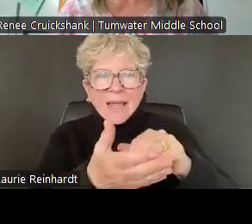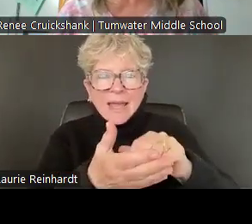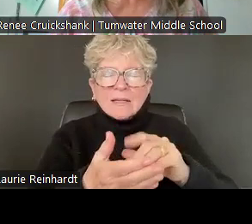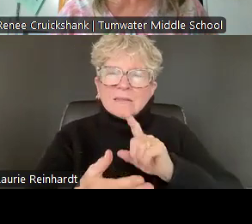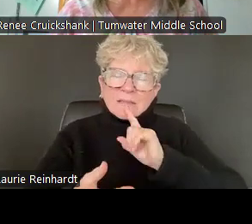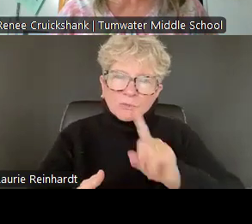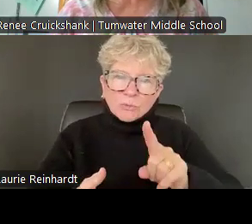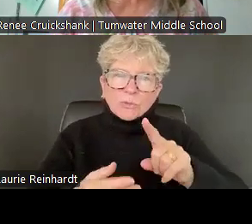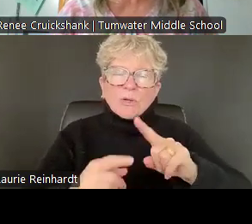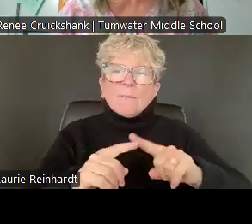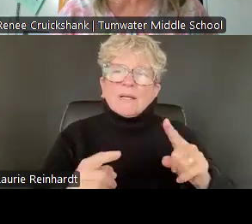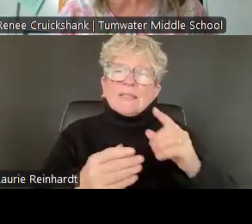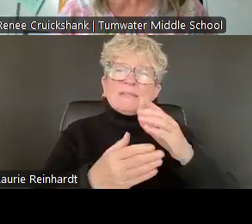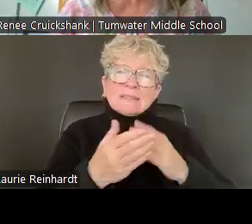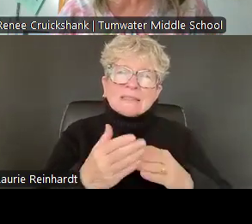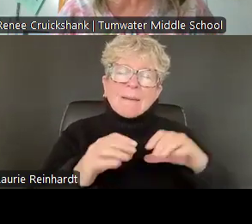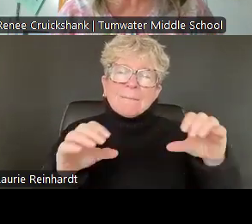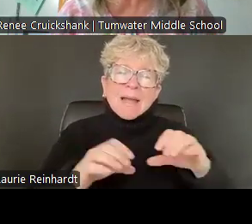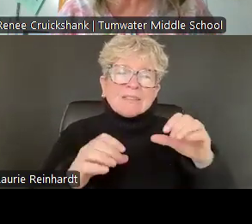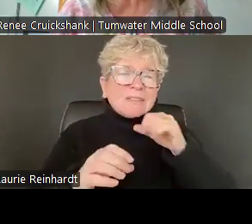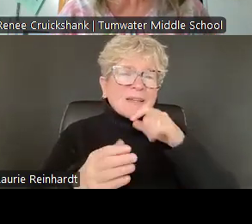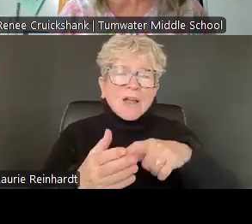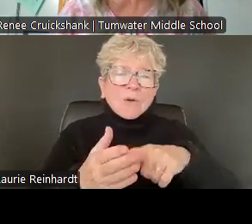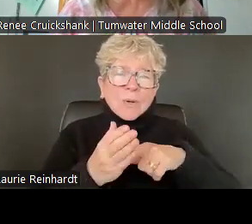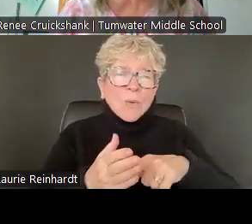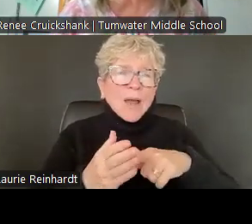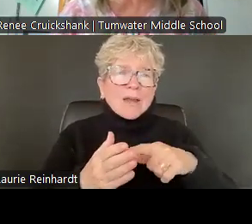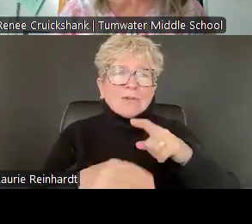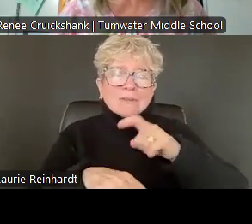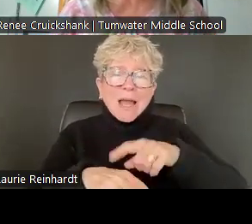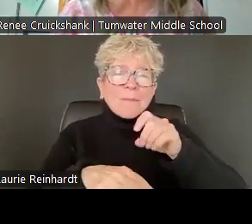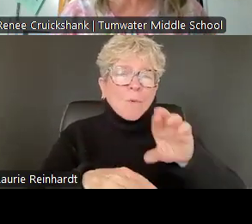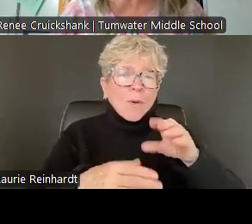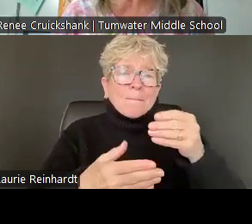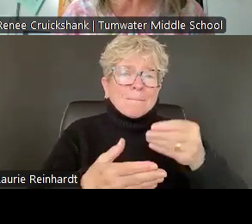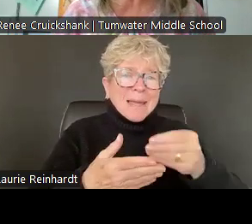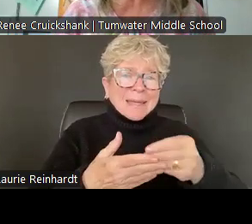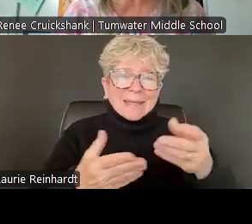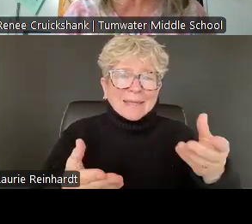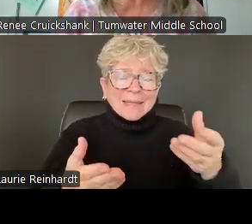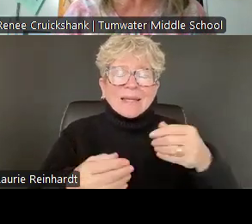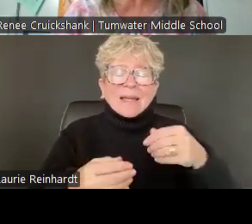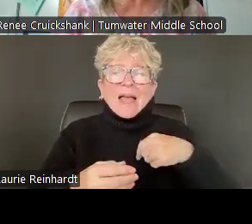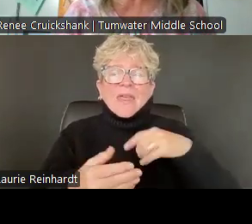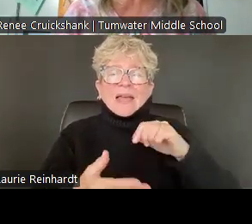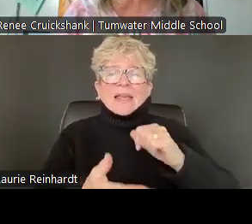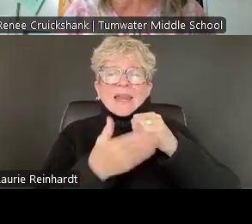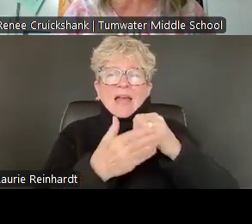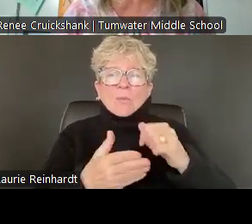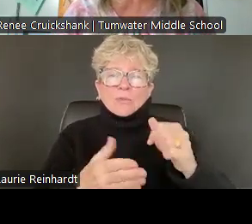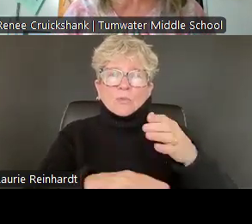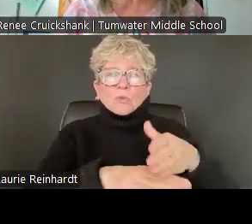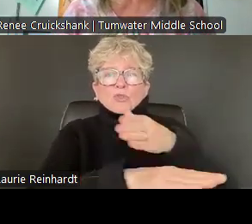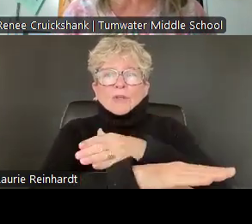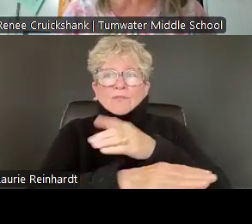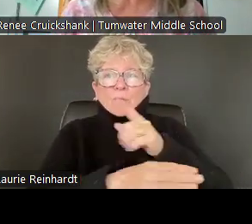that don't require much time or money, maybe none at all. And all of that can help shift what's going on. And so